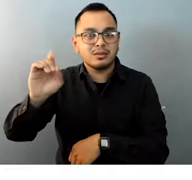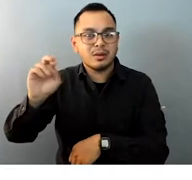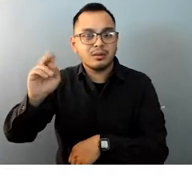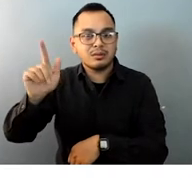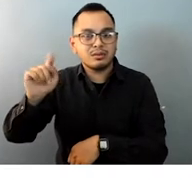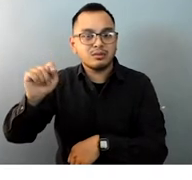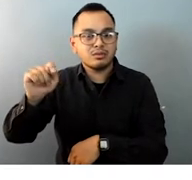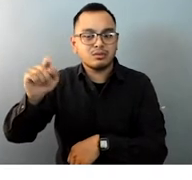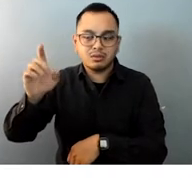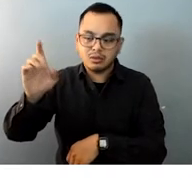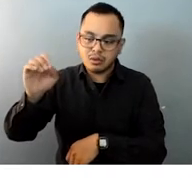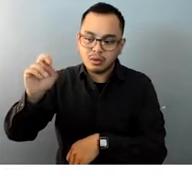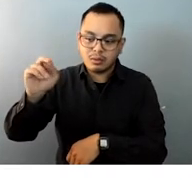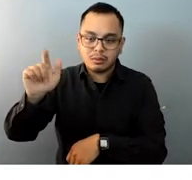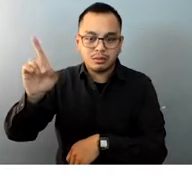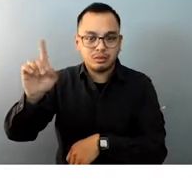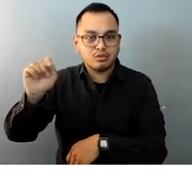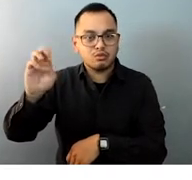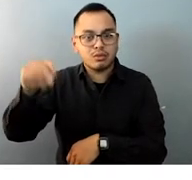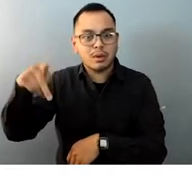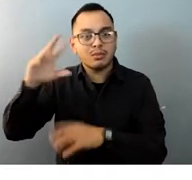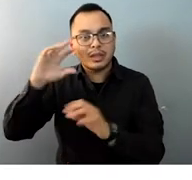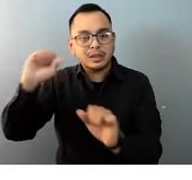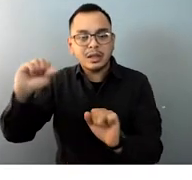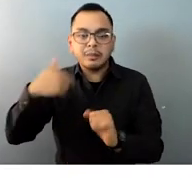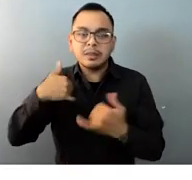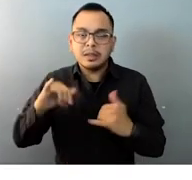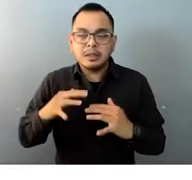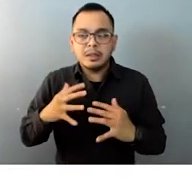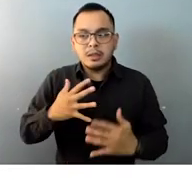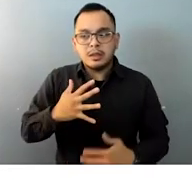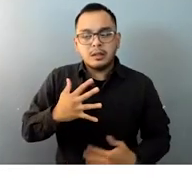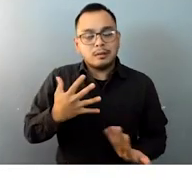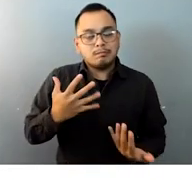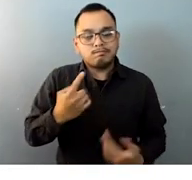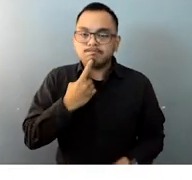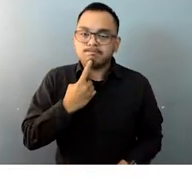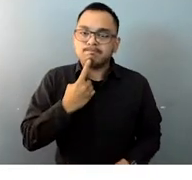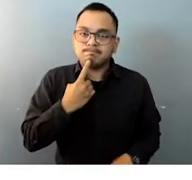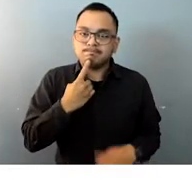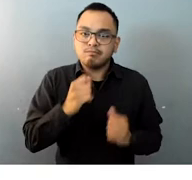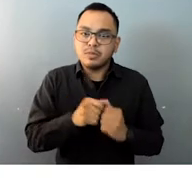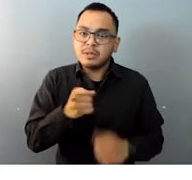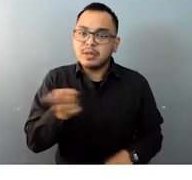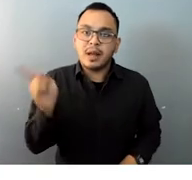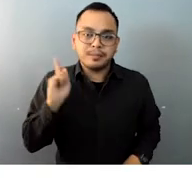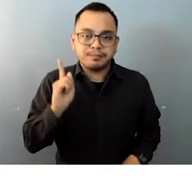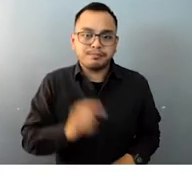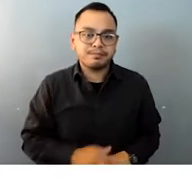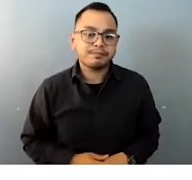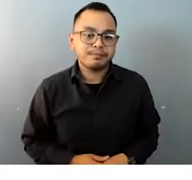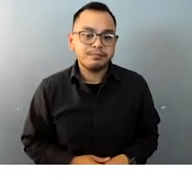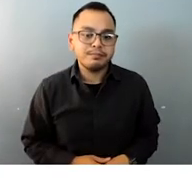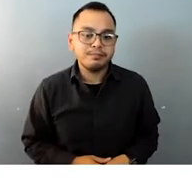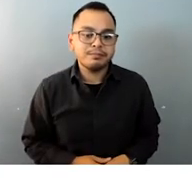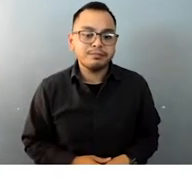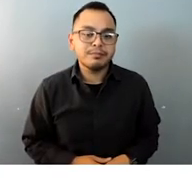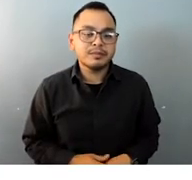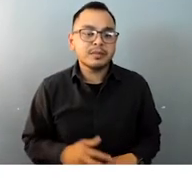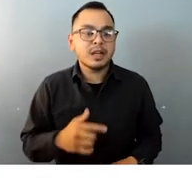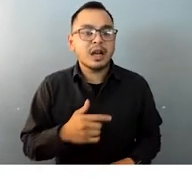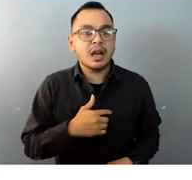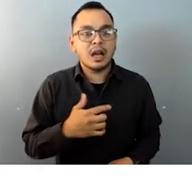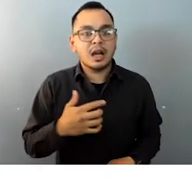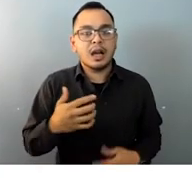our past president. I'm still kind of reeling over that. A lot of disappointments and